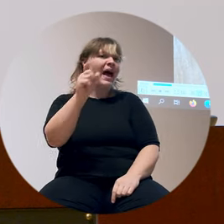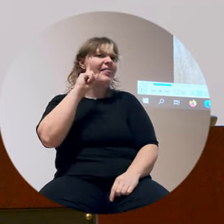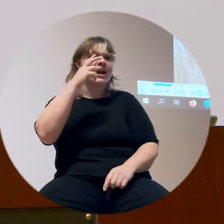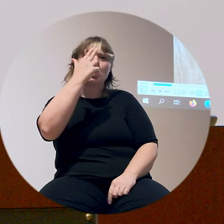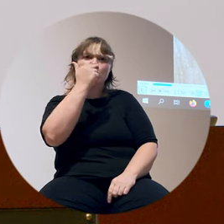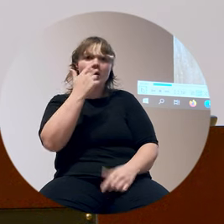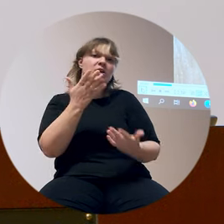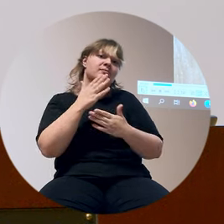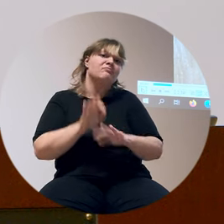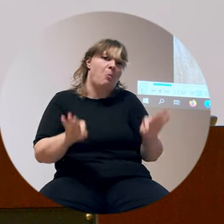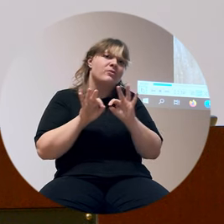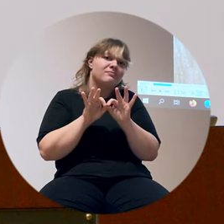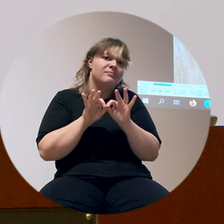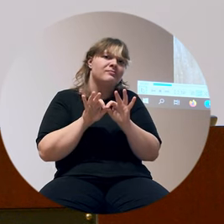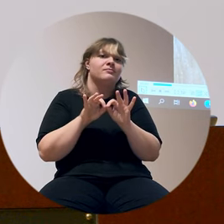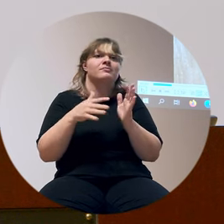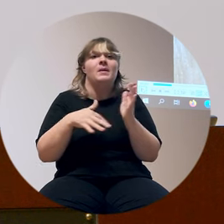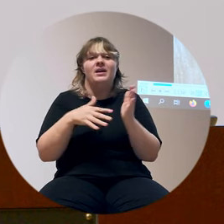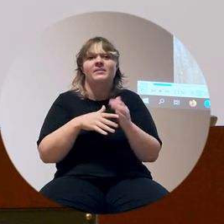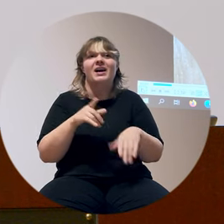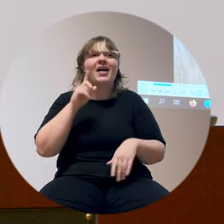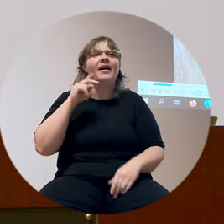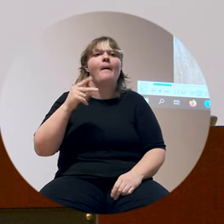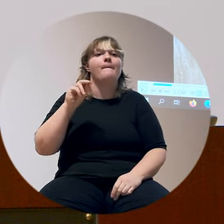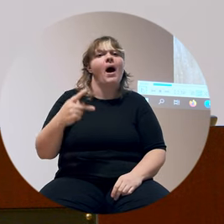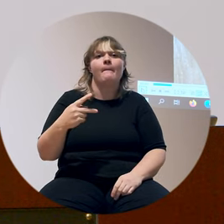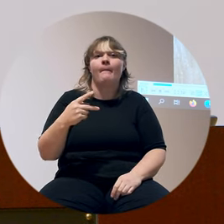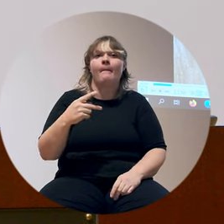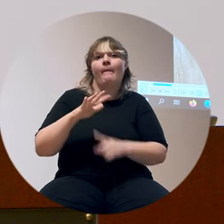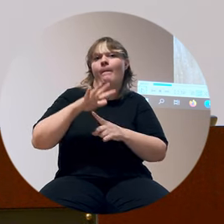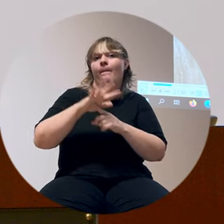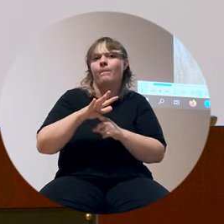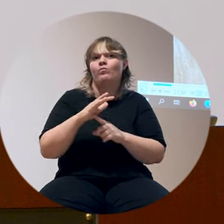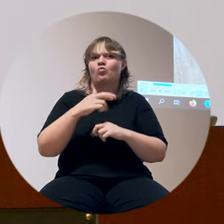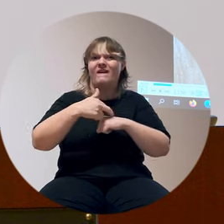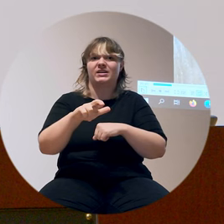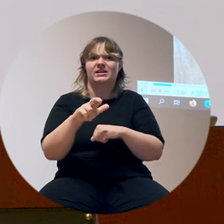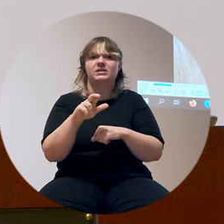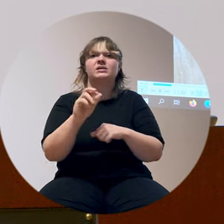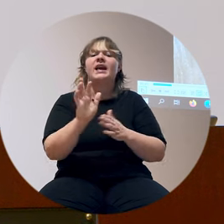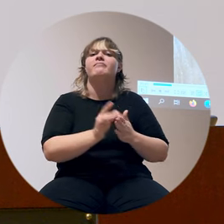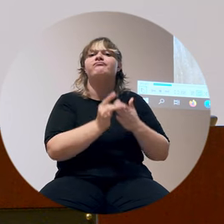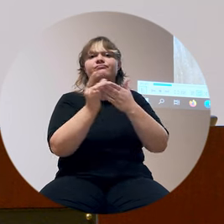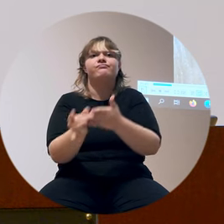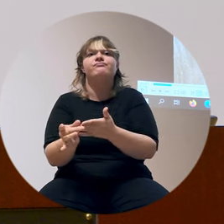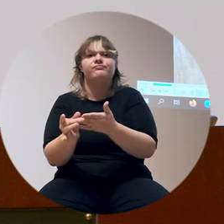too sometimes. And I think pop references can lead to